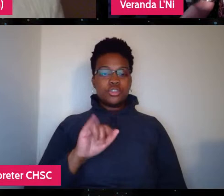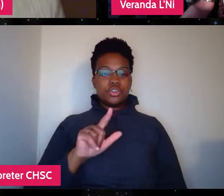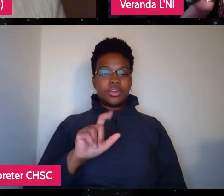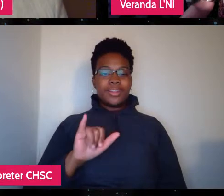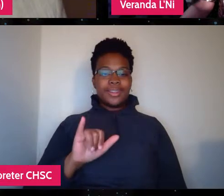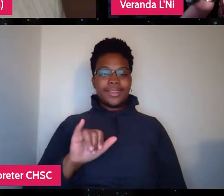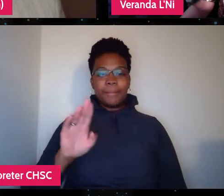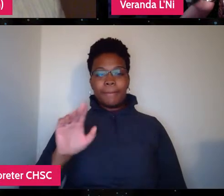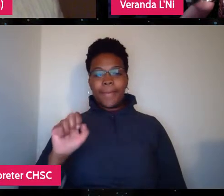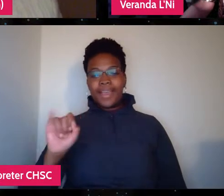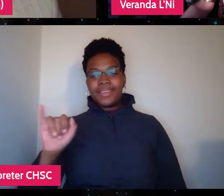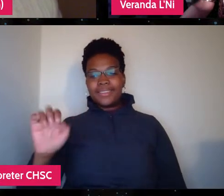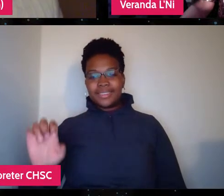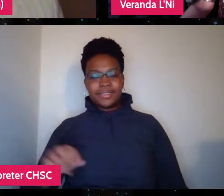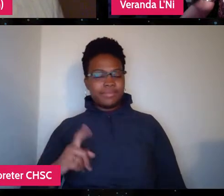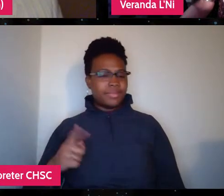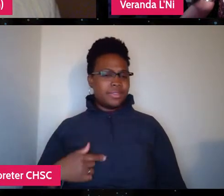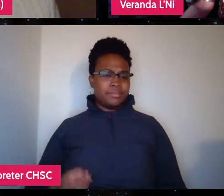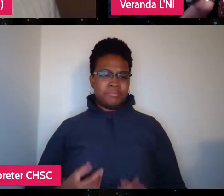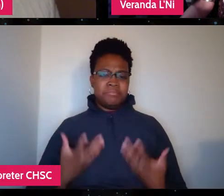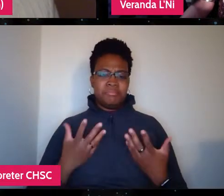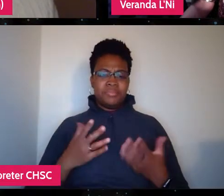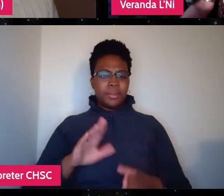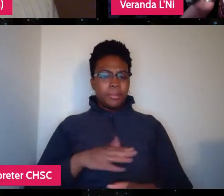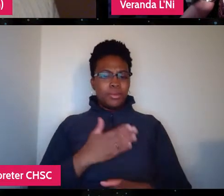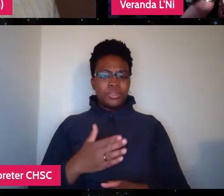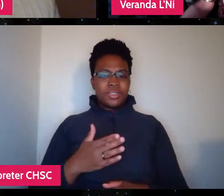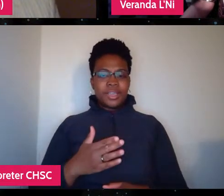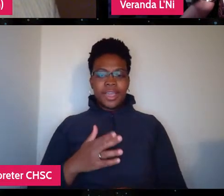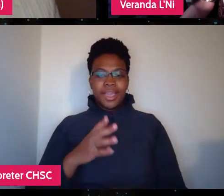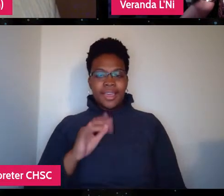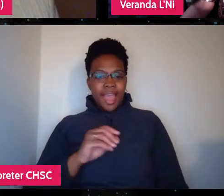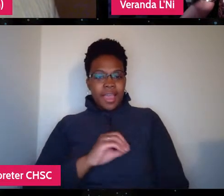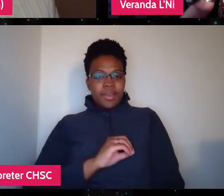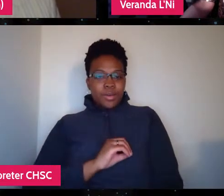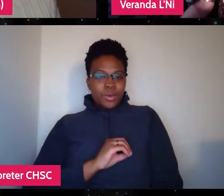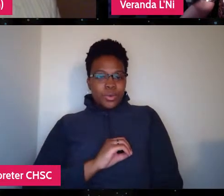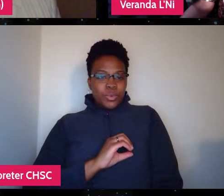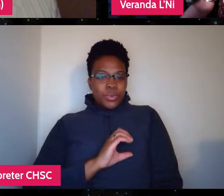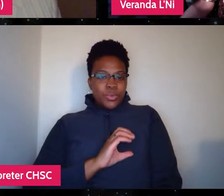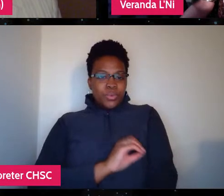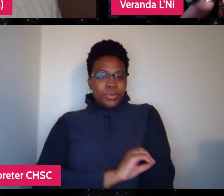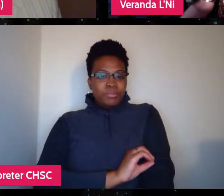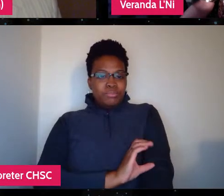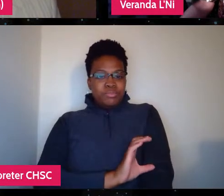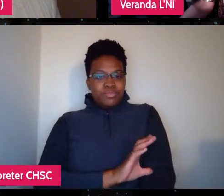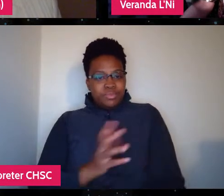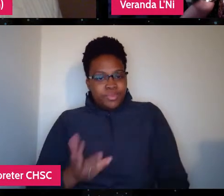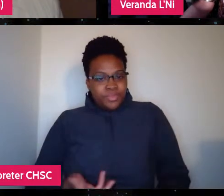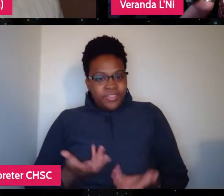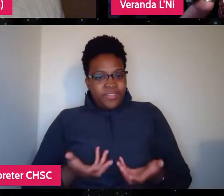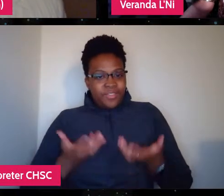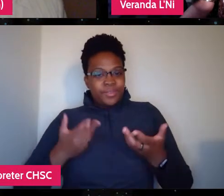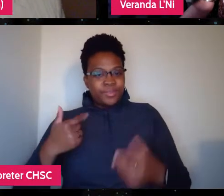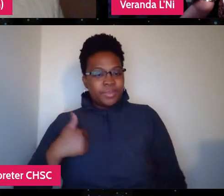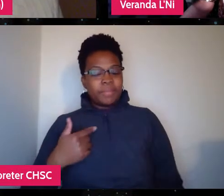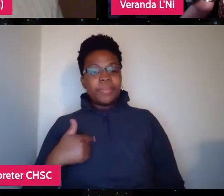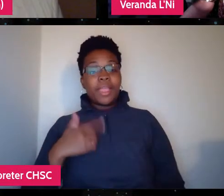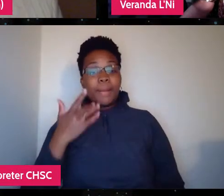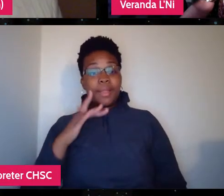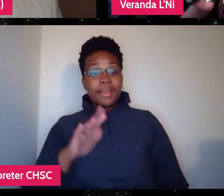I'm so inspired by music that it's just like what fuels me. And I'm also lucky enough to have an amazing